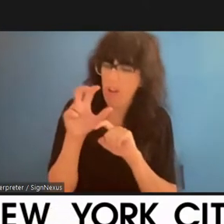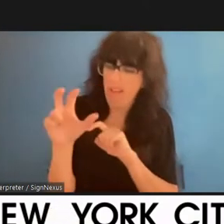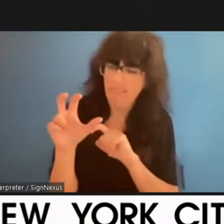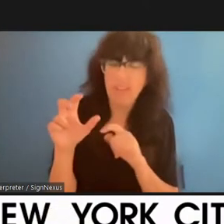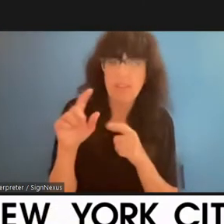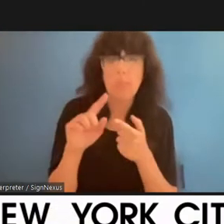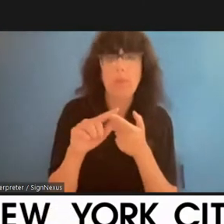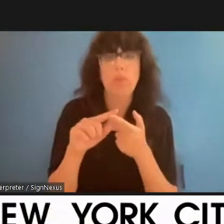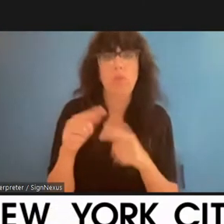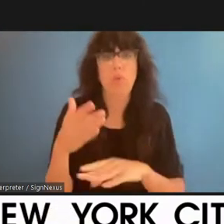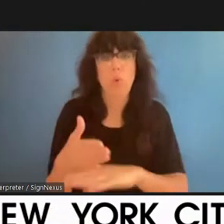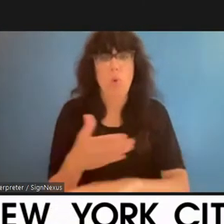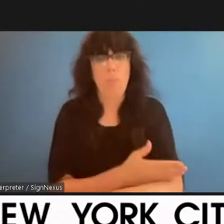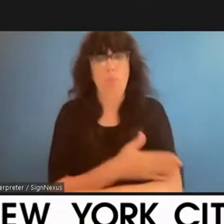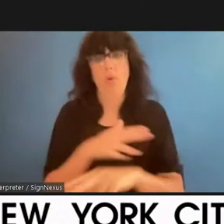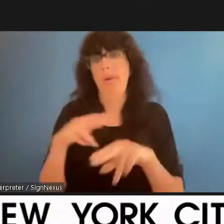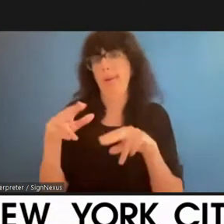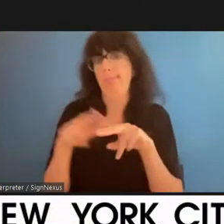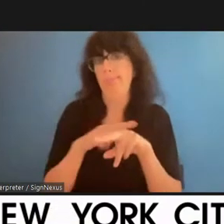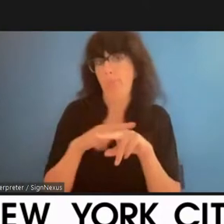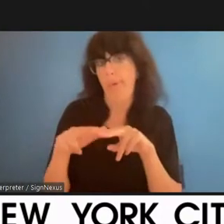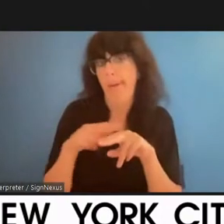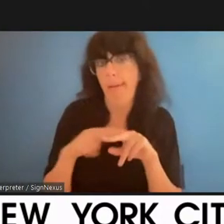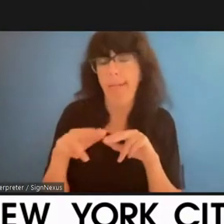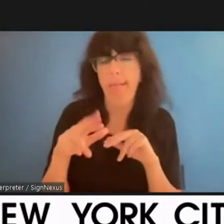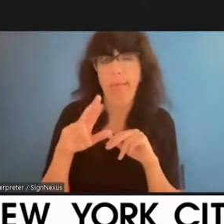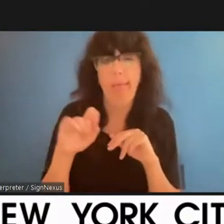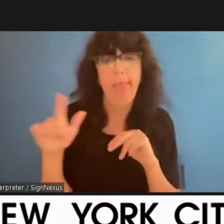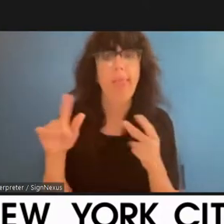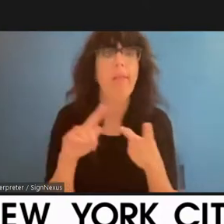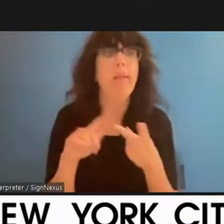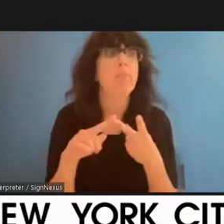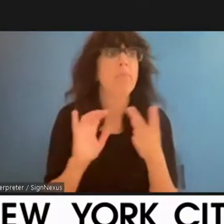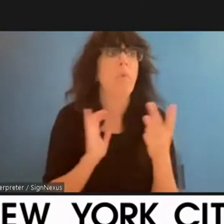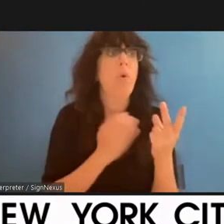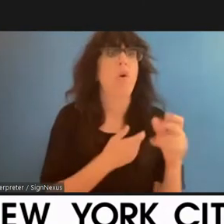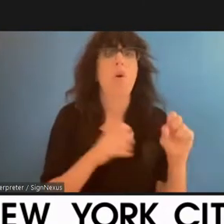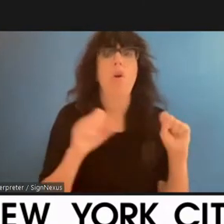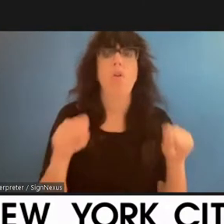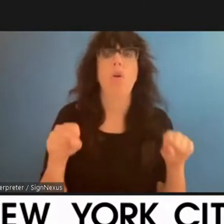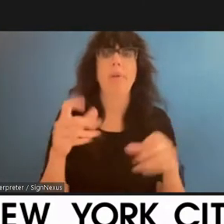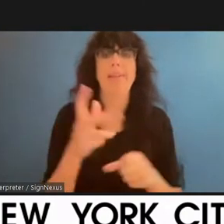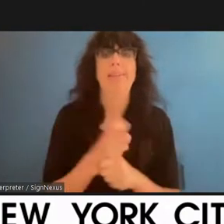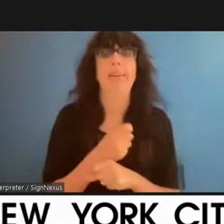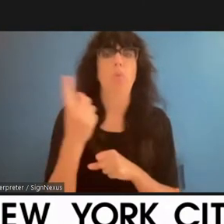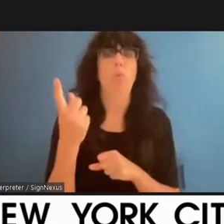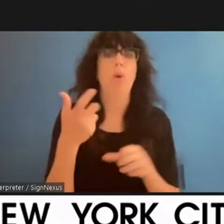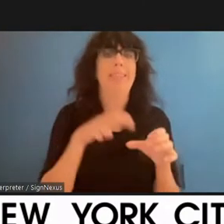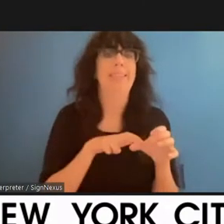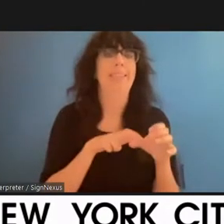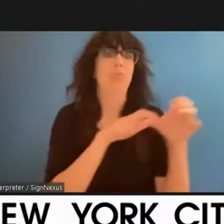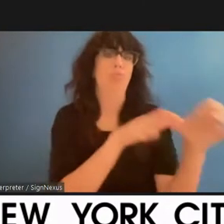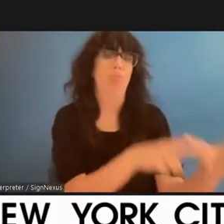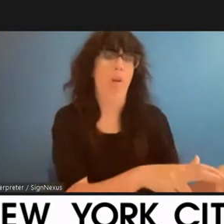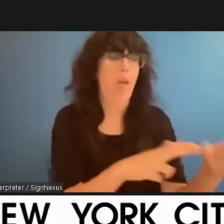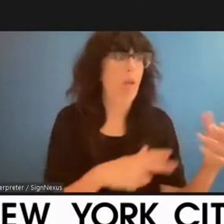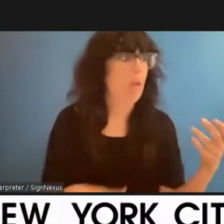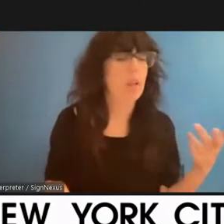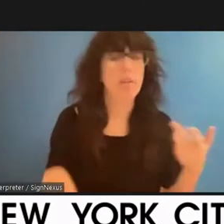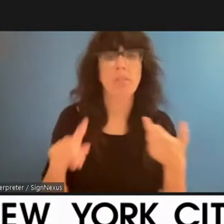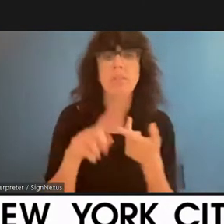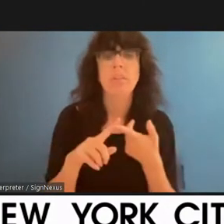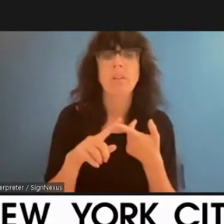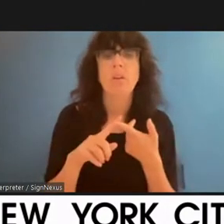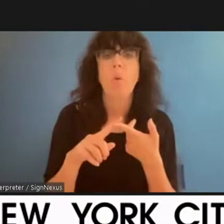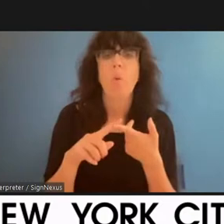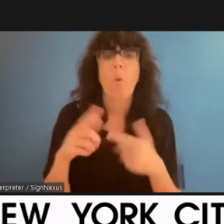upgrading our rail service that comes towards upgrading our ability to get a one-seat ride that comes towards upgrading our